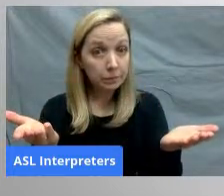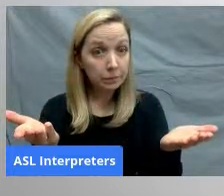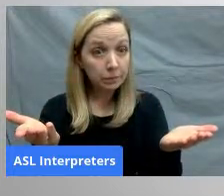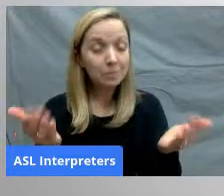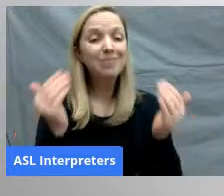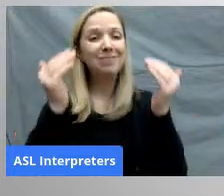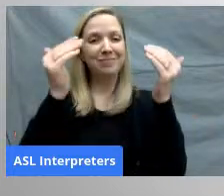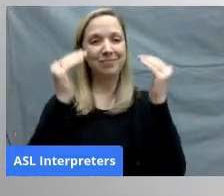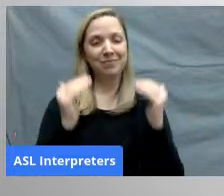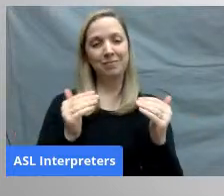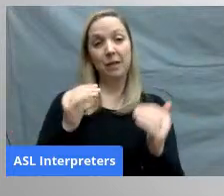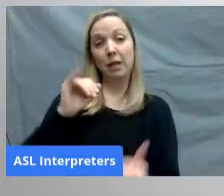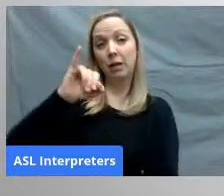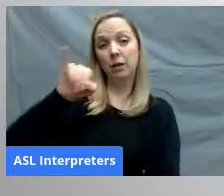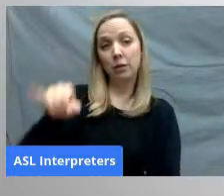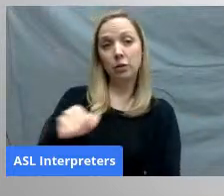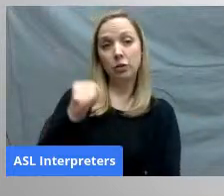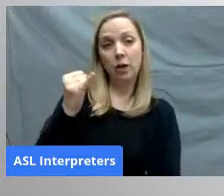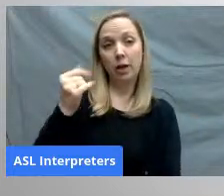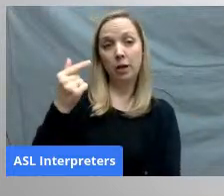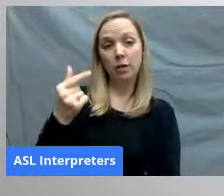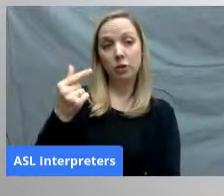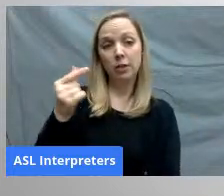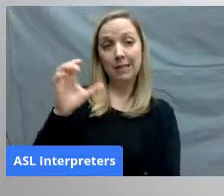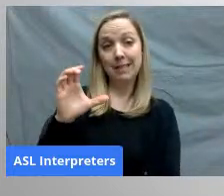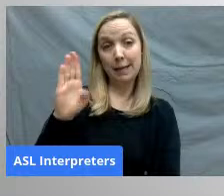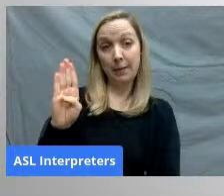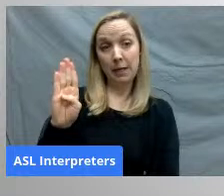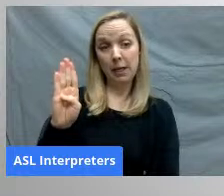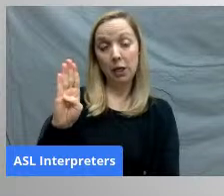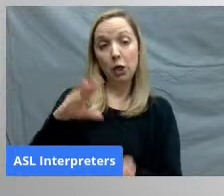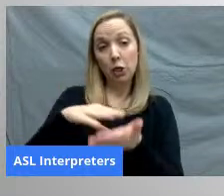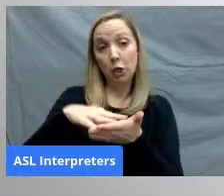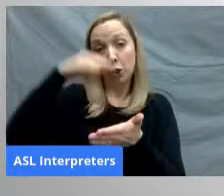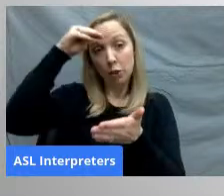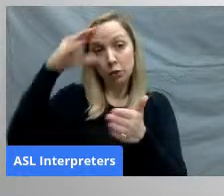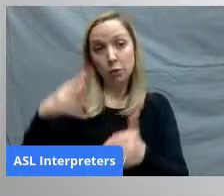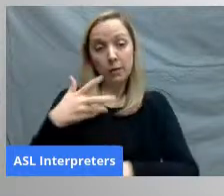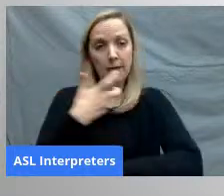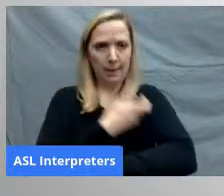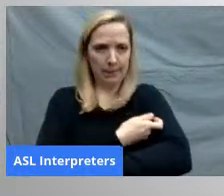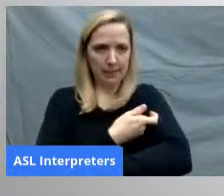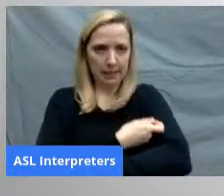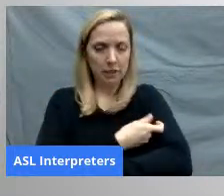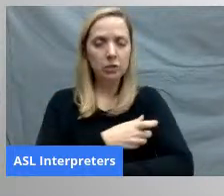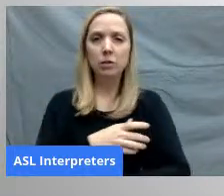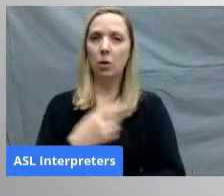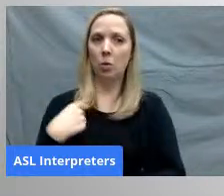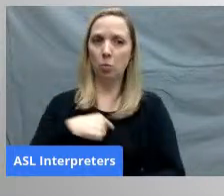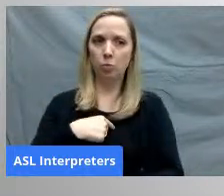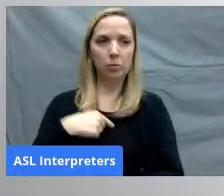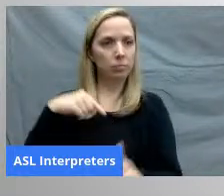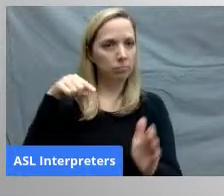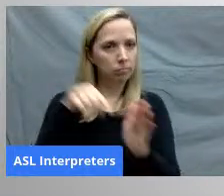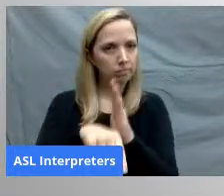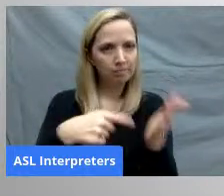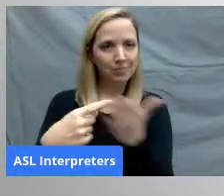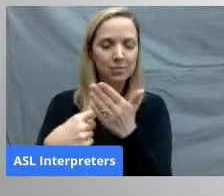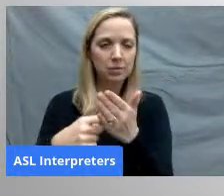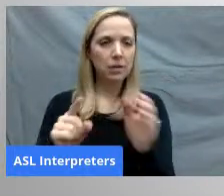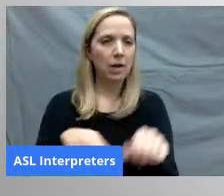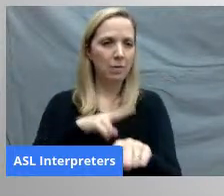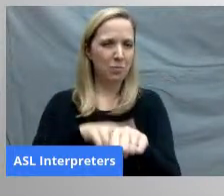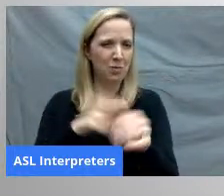Moving forward to JGCB, student immunizations. We had quite a discussion about this one. Of course, it's very relevant to the